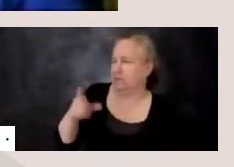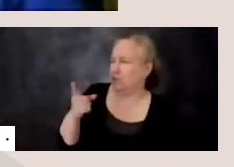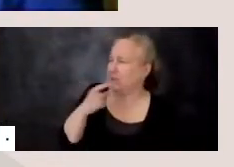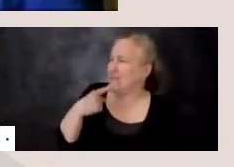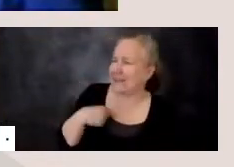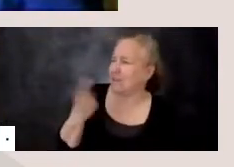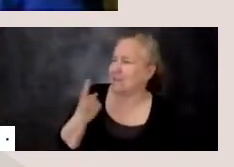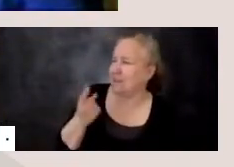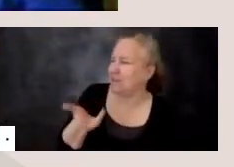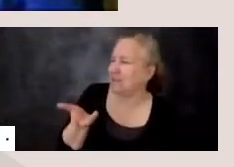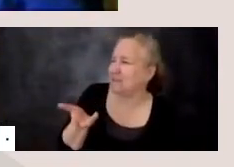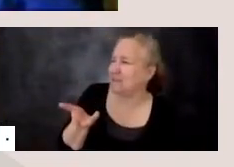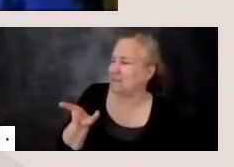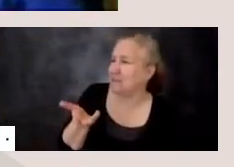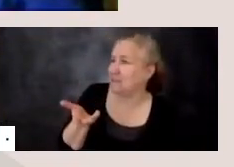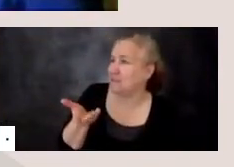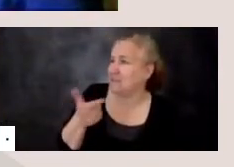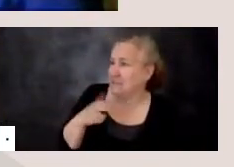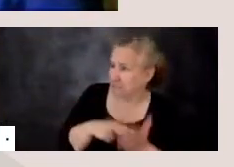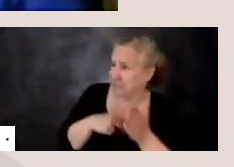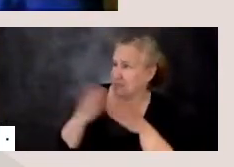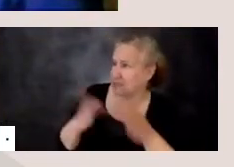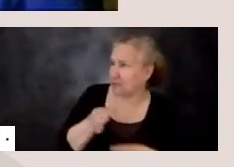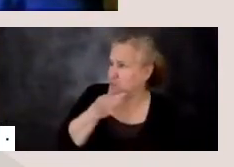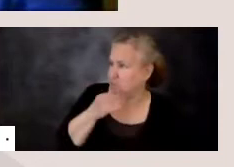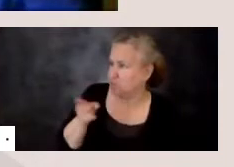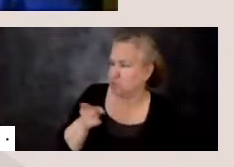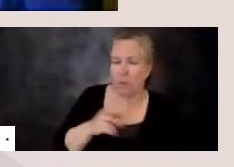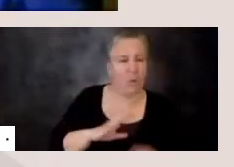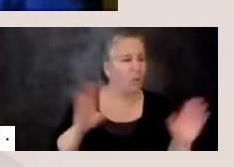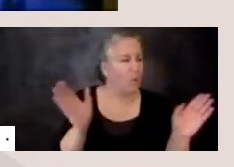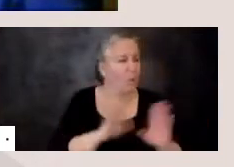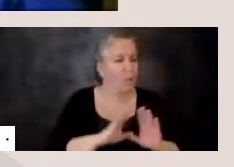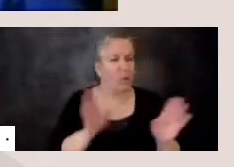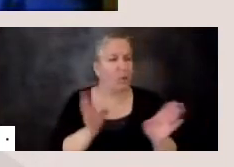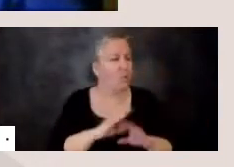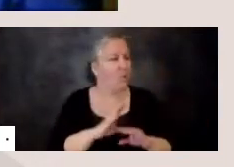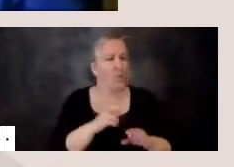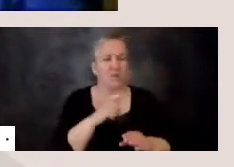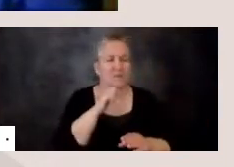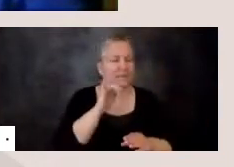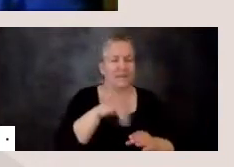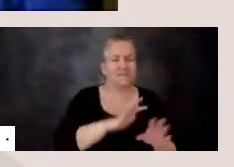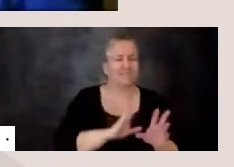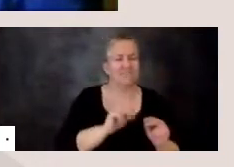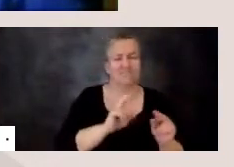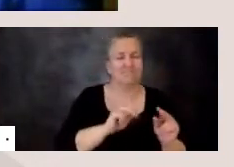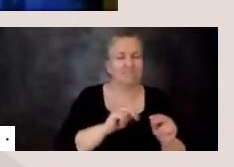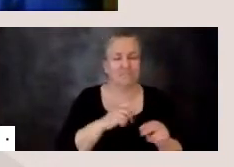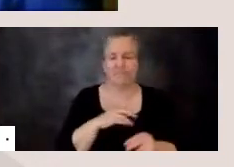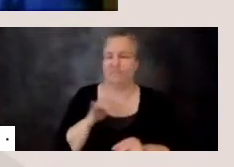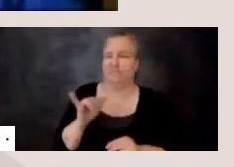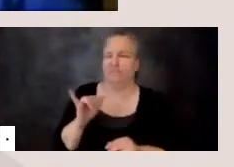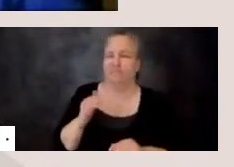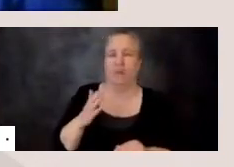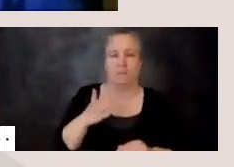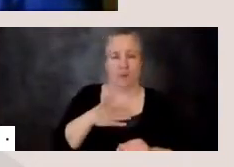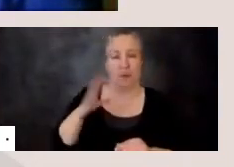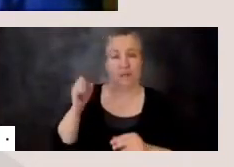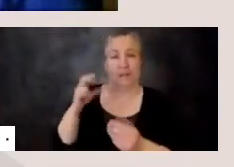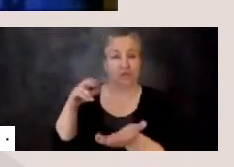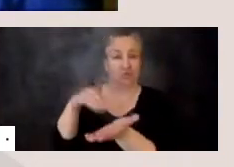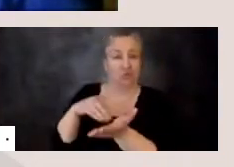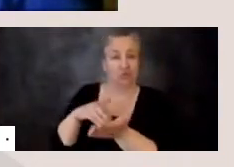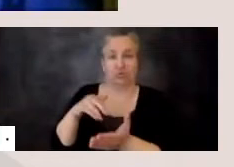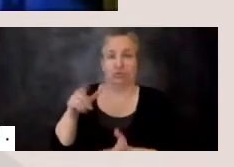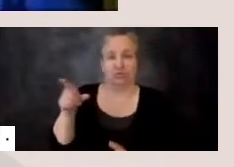me? Am I about to die?" And he's like, "No, that's not it at all." So my oncologist never